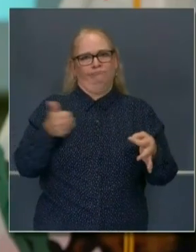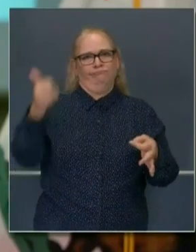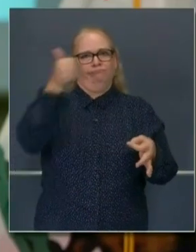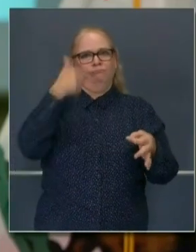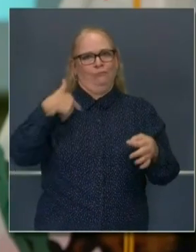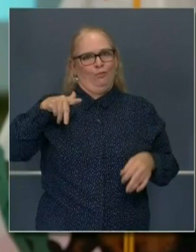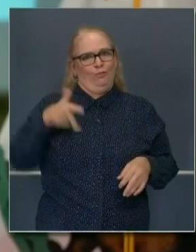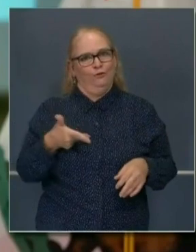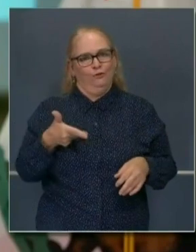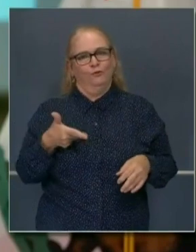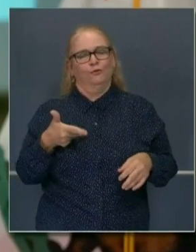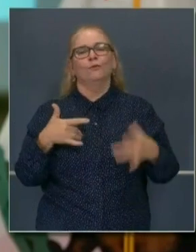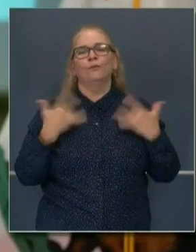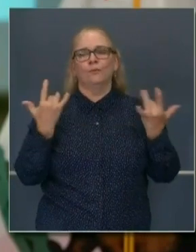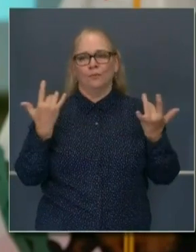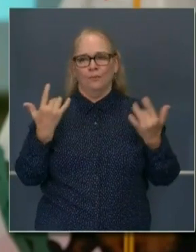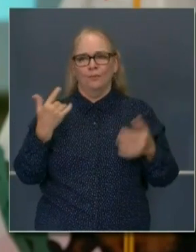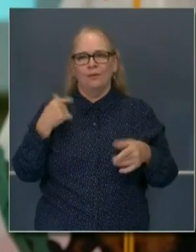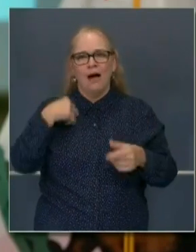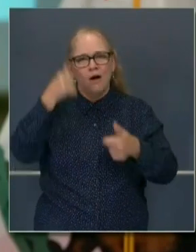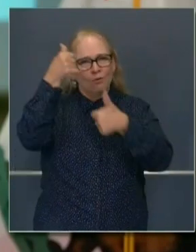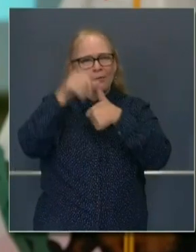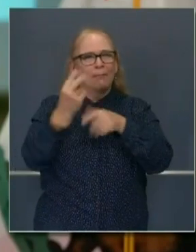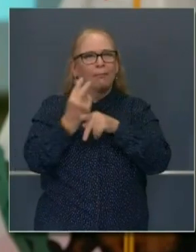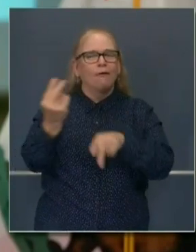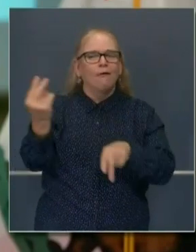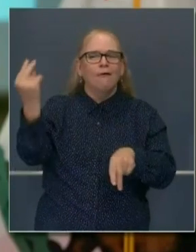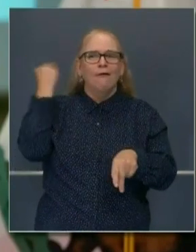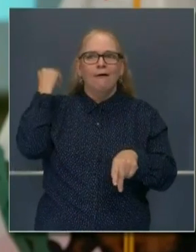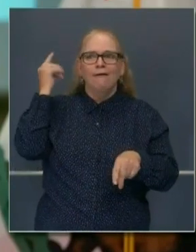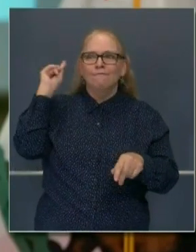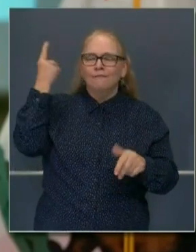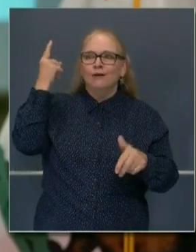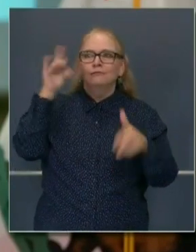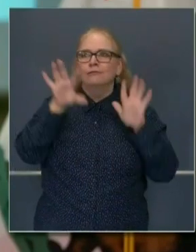Court and the first openly gay man to fill the role. Congratulations to you.